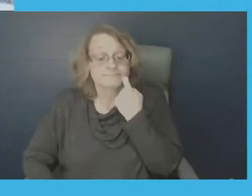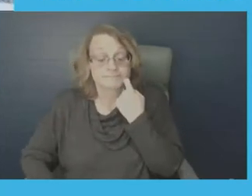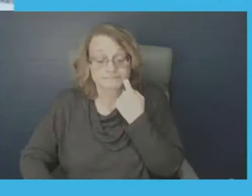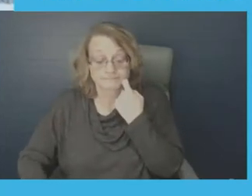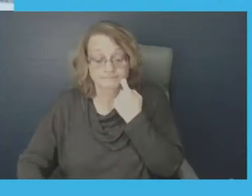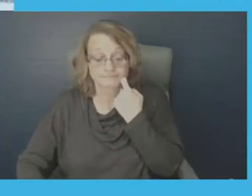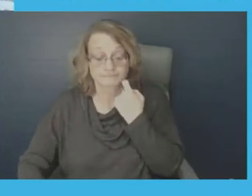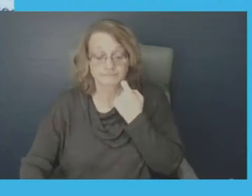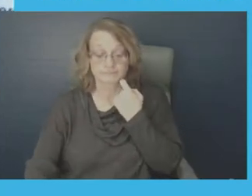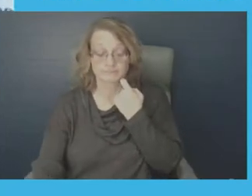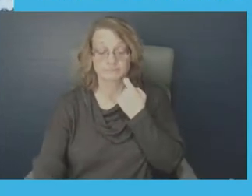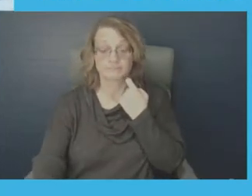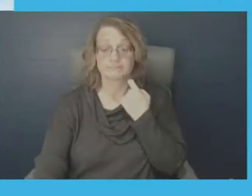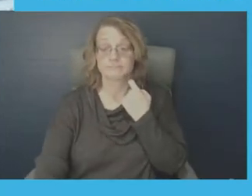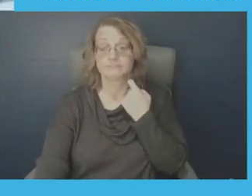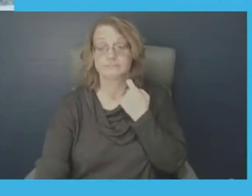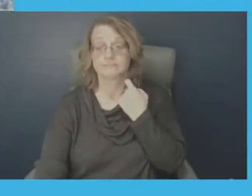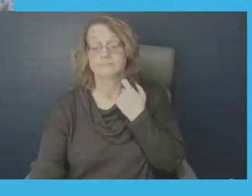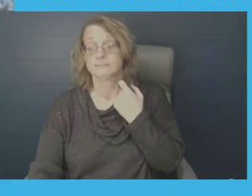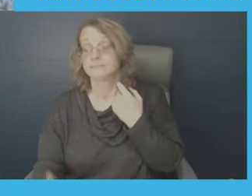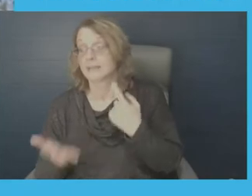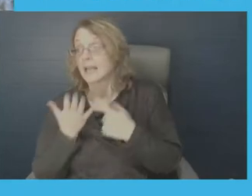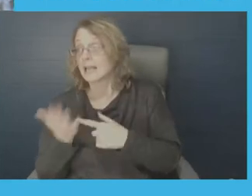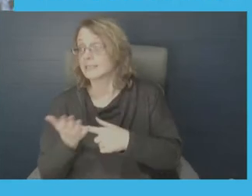and when I talked about that the other night,